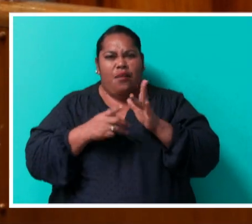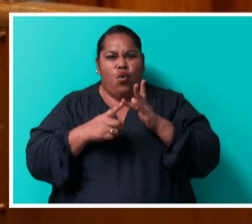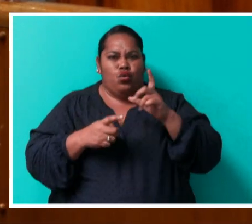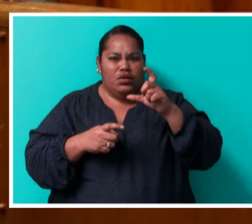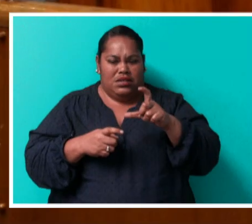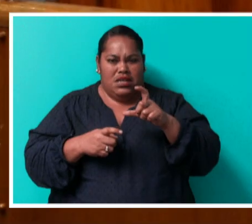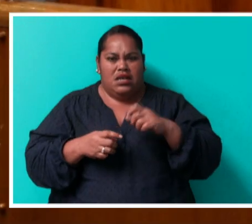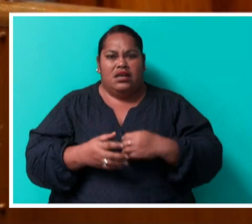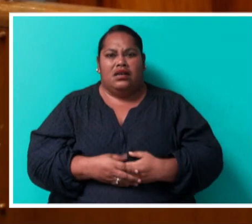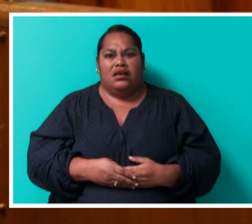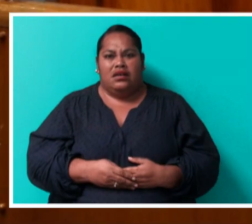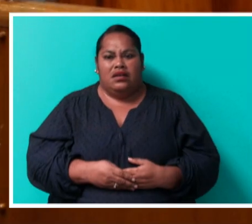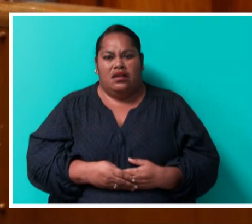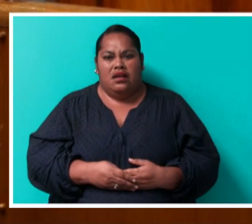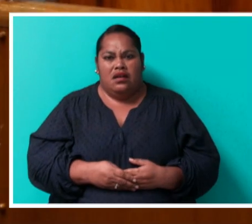Technical Intern